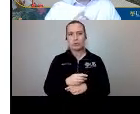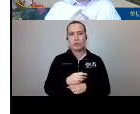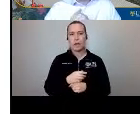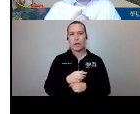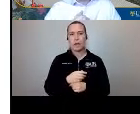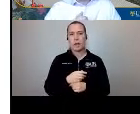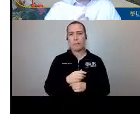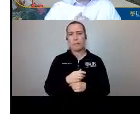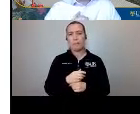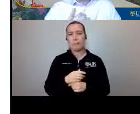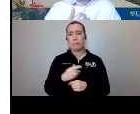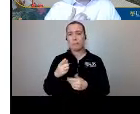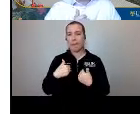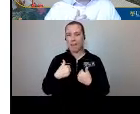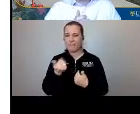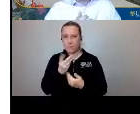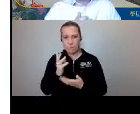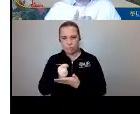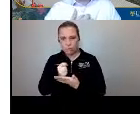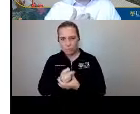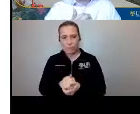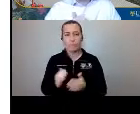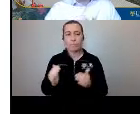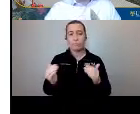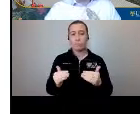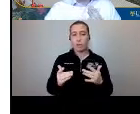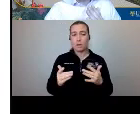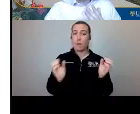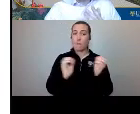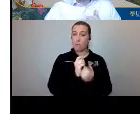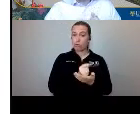a disease incidence that is strongly linked to a modifiable